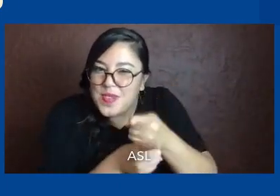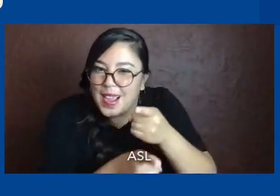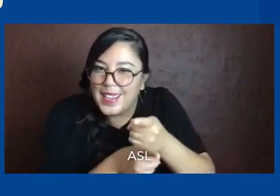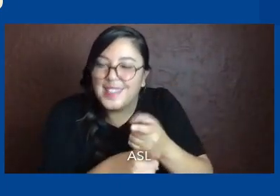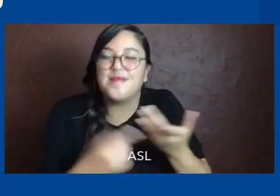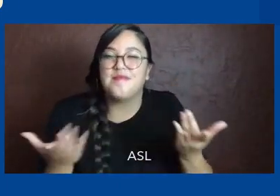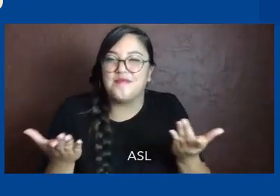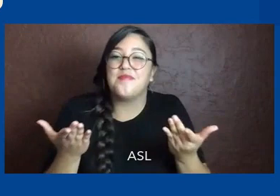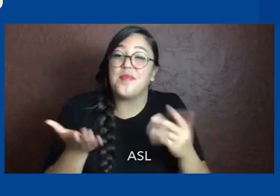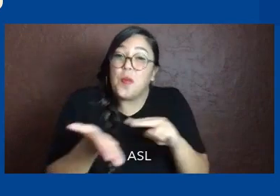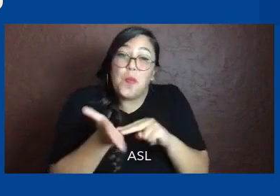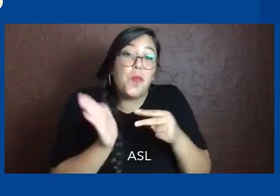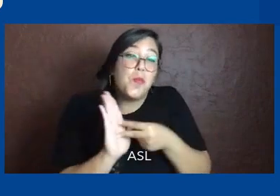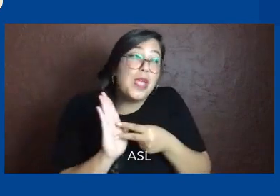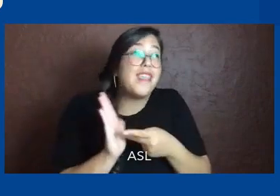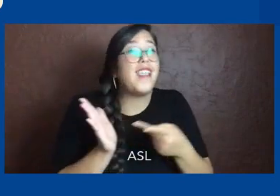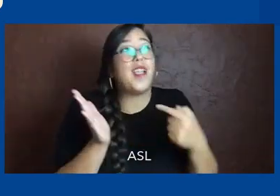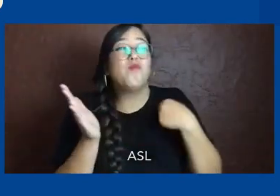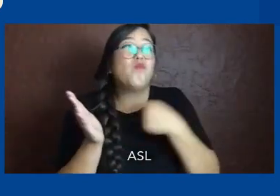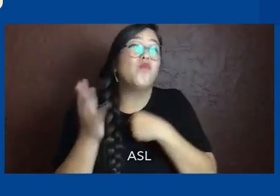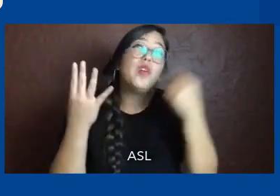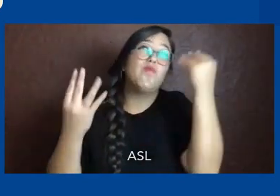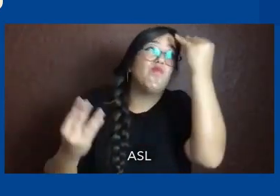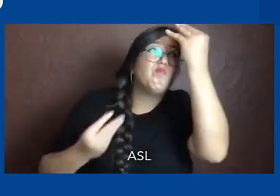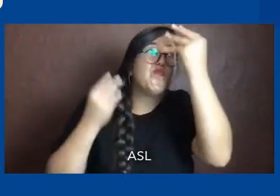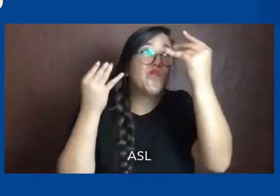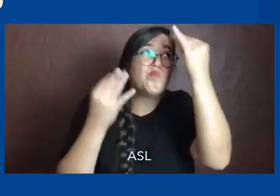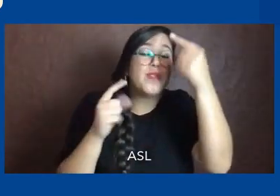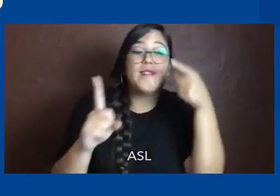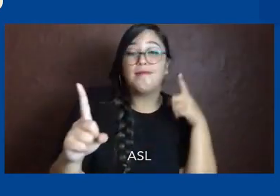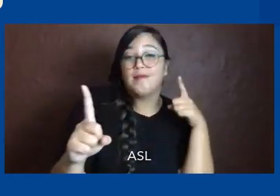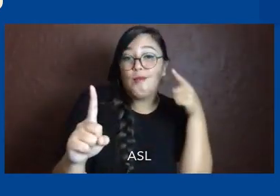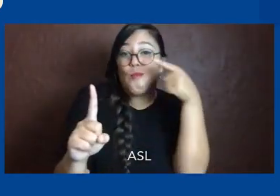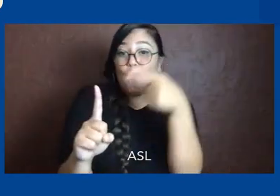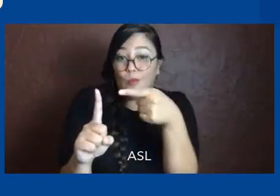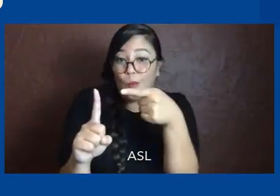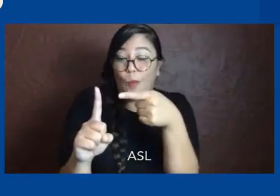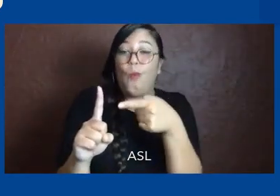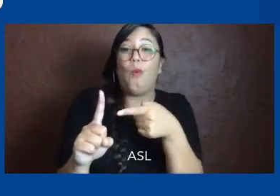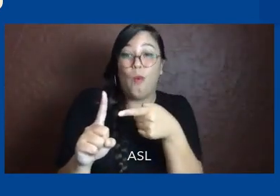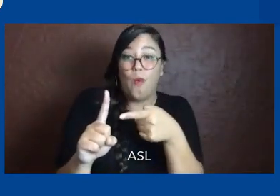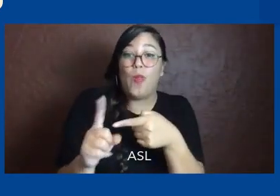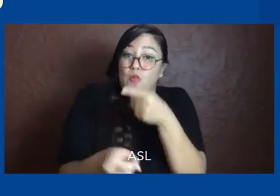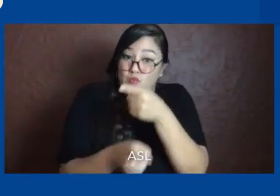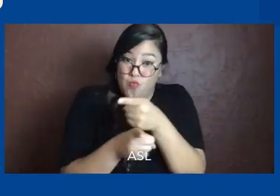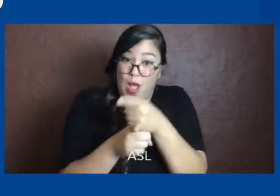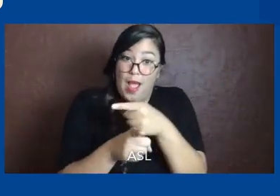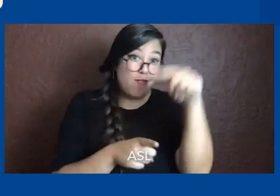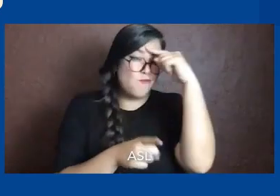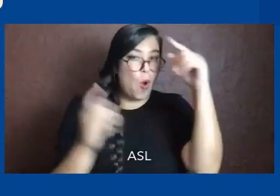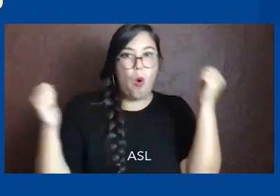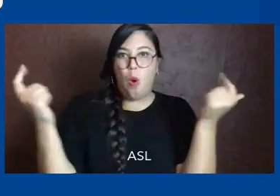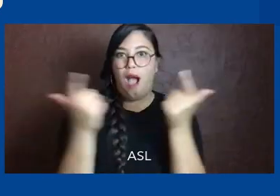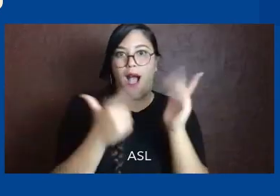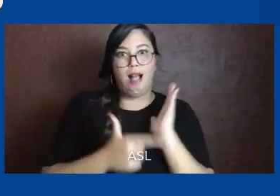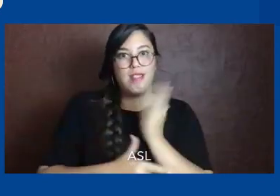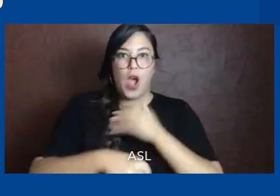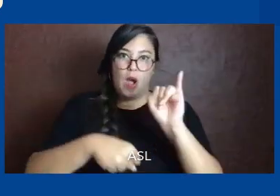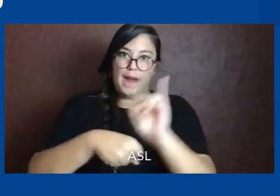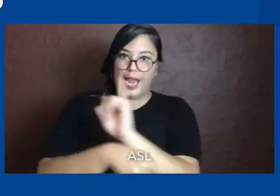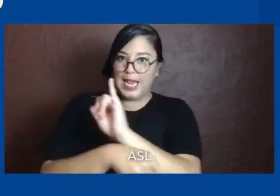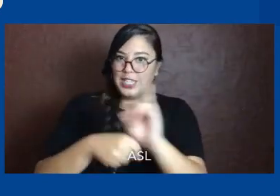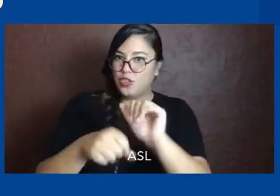So we think about that as like this is something for all of us to aspire to, and I